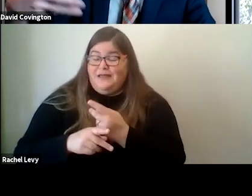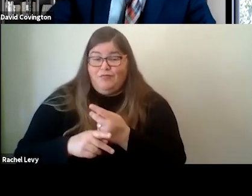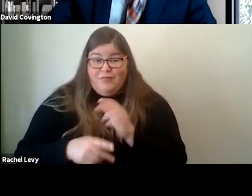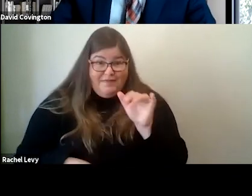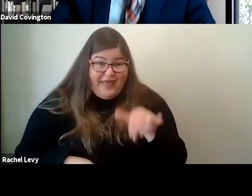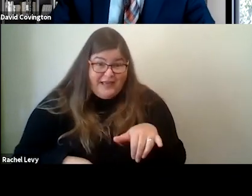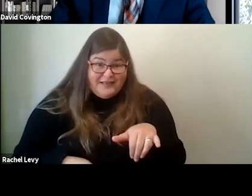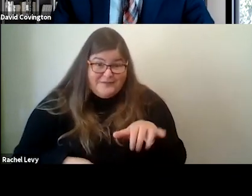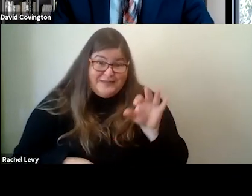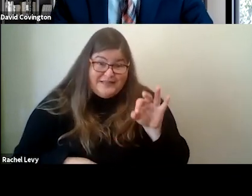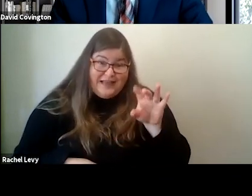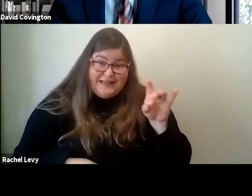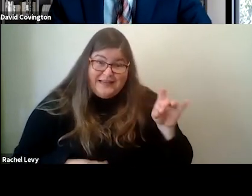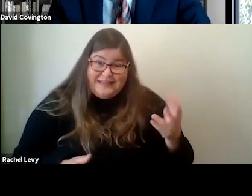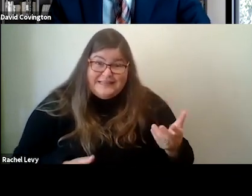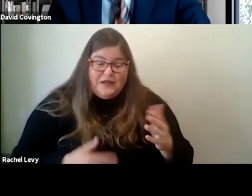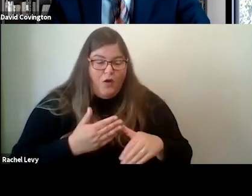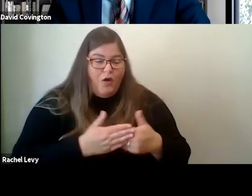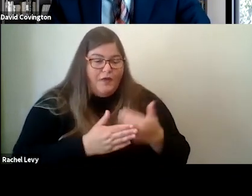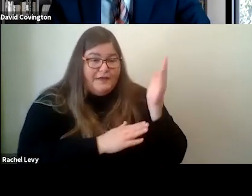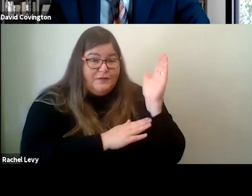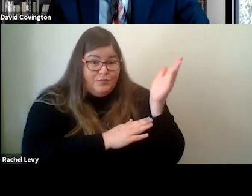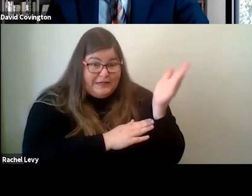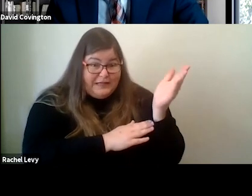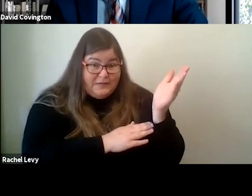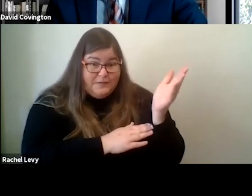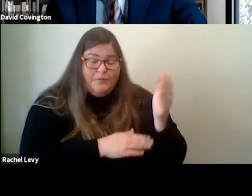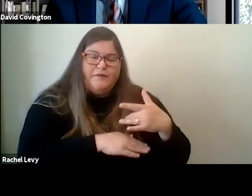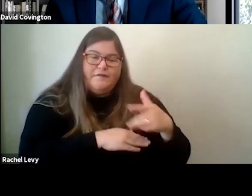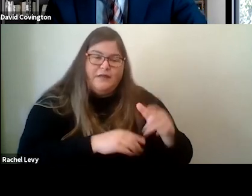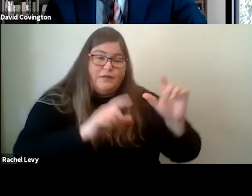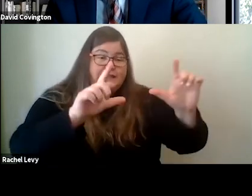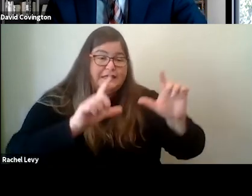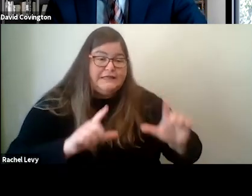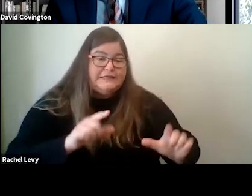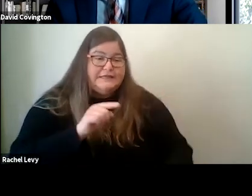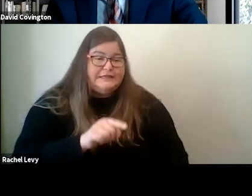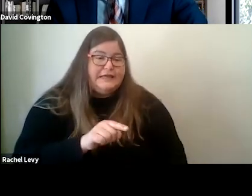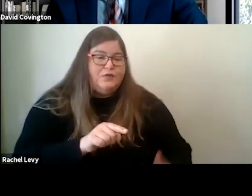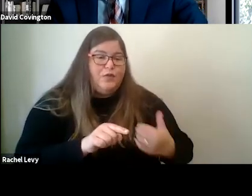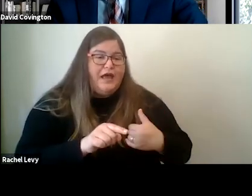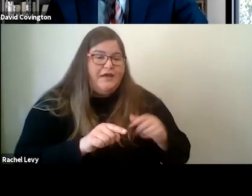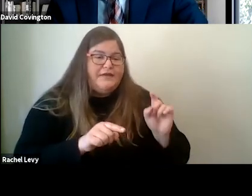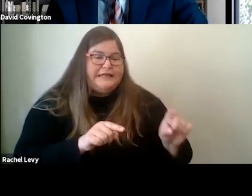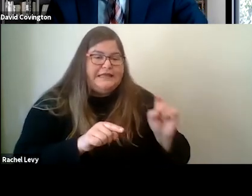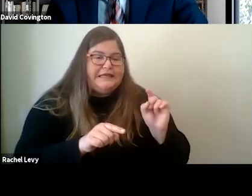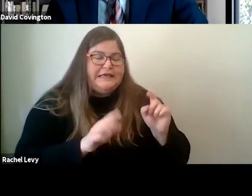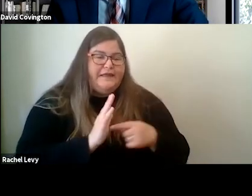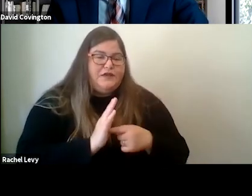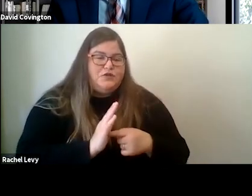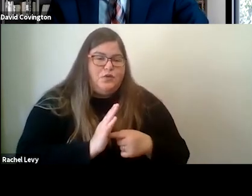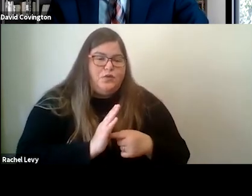all of these presentations are going to be available on, if we can go to the next slide, we've got a link that